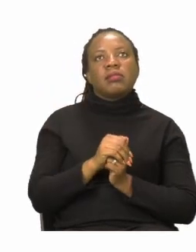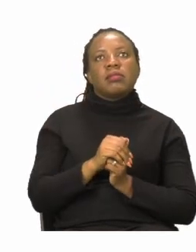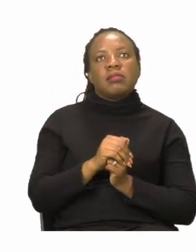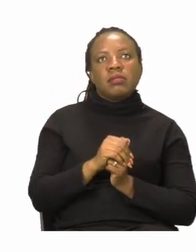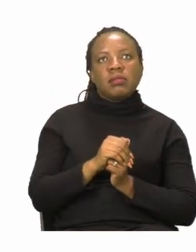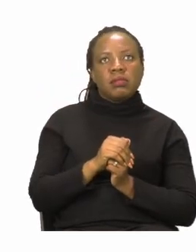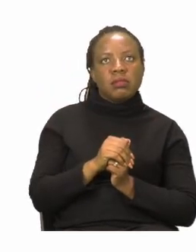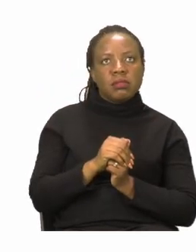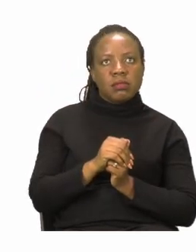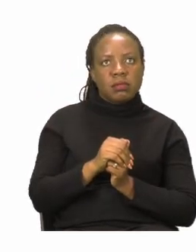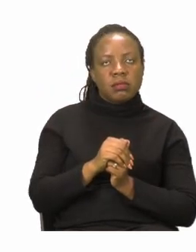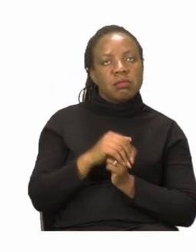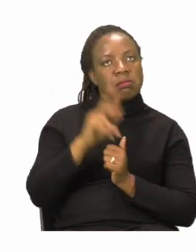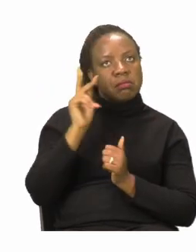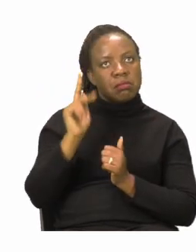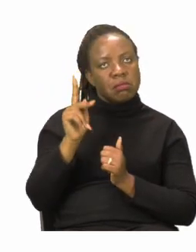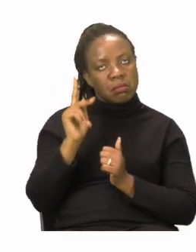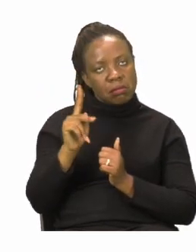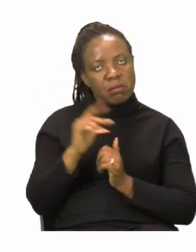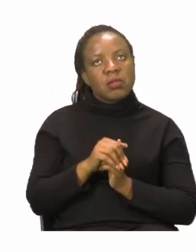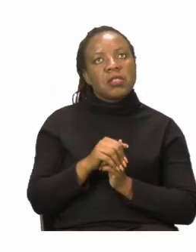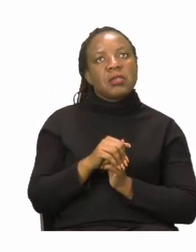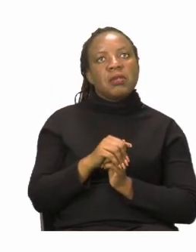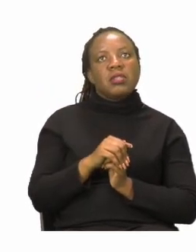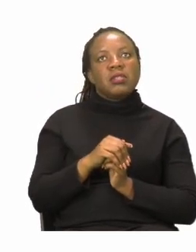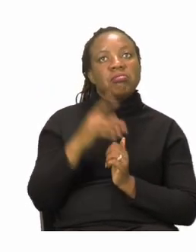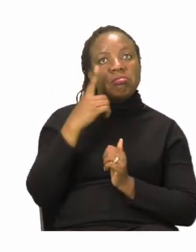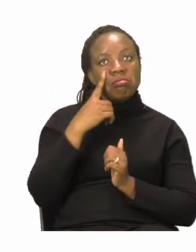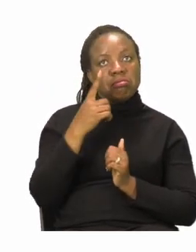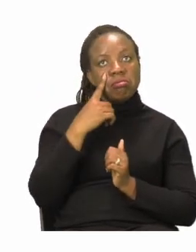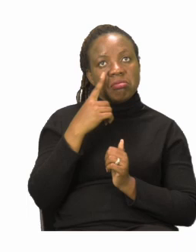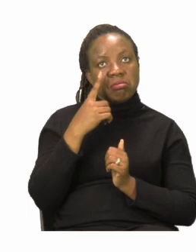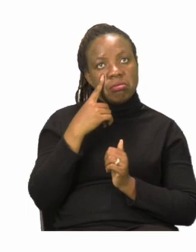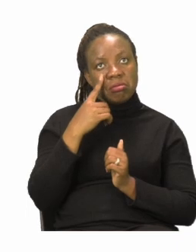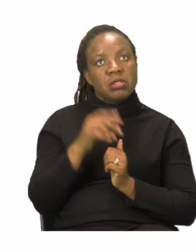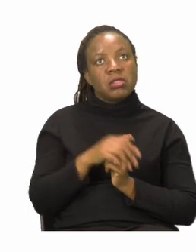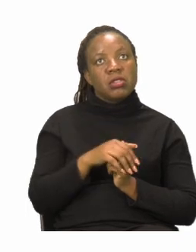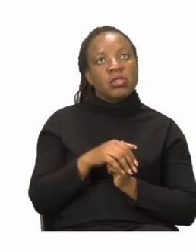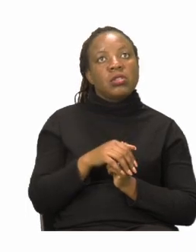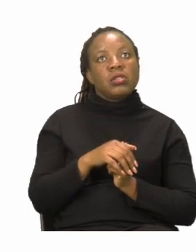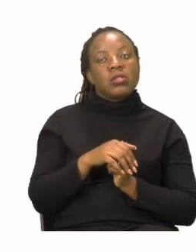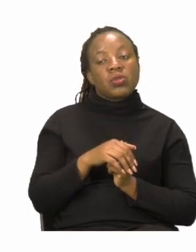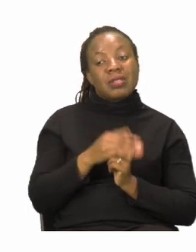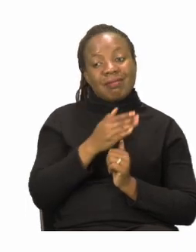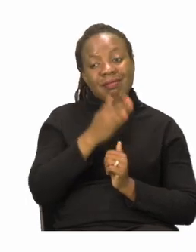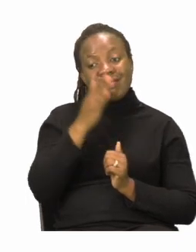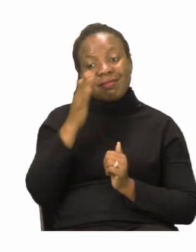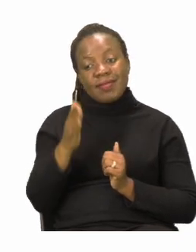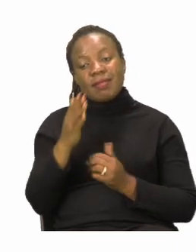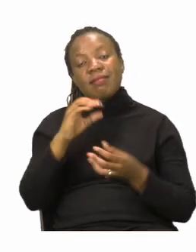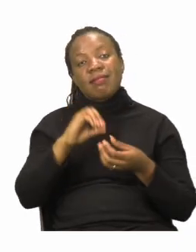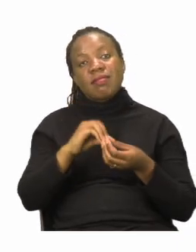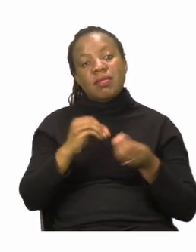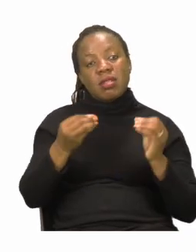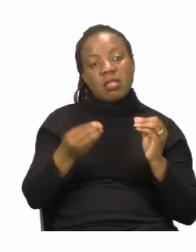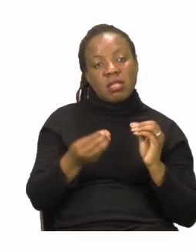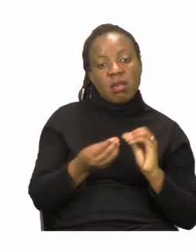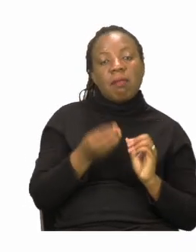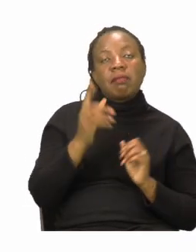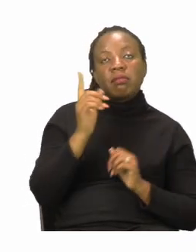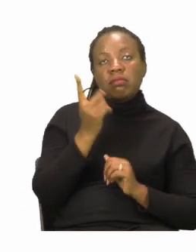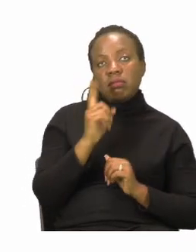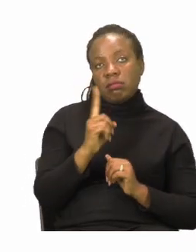count in threes together to see what our next number will